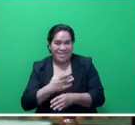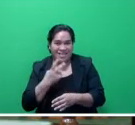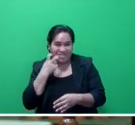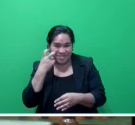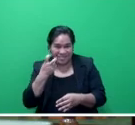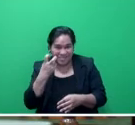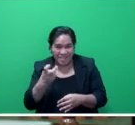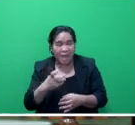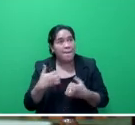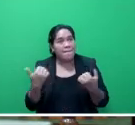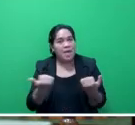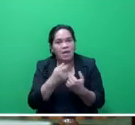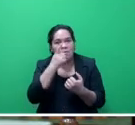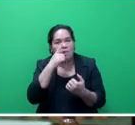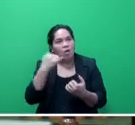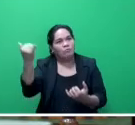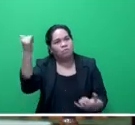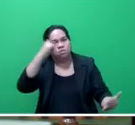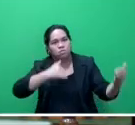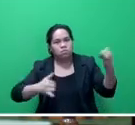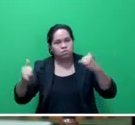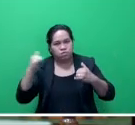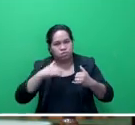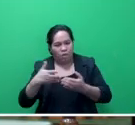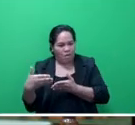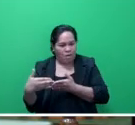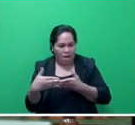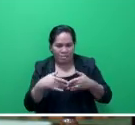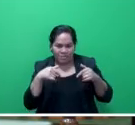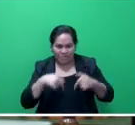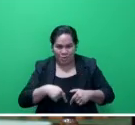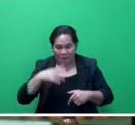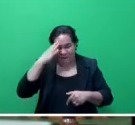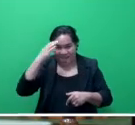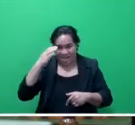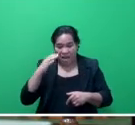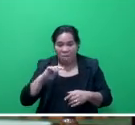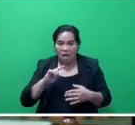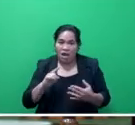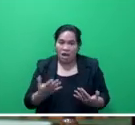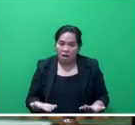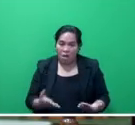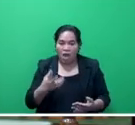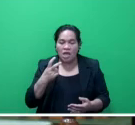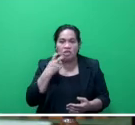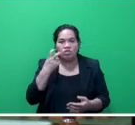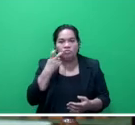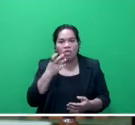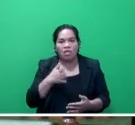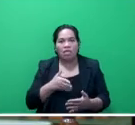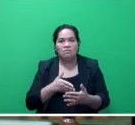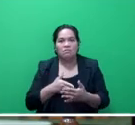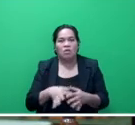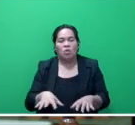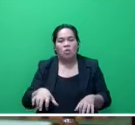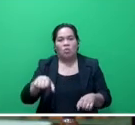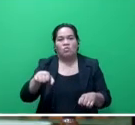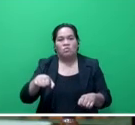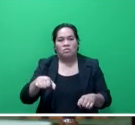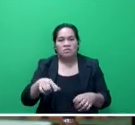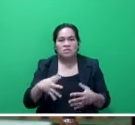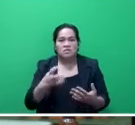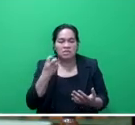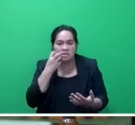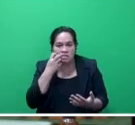to our people and to our country. With the industry at a virtual standstill, we left without one of our great economic engines.